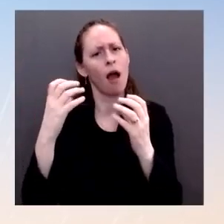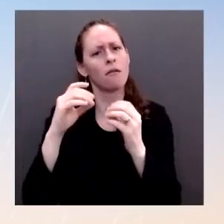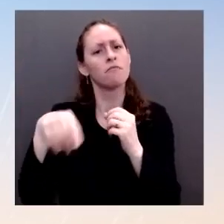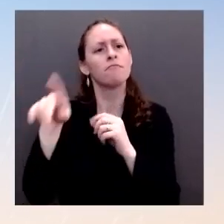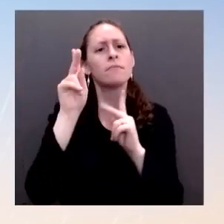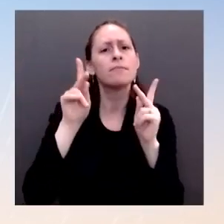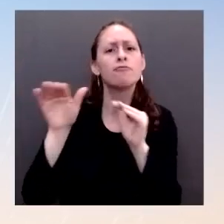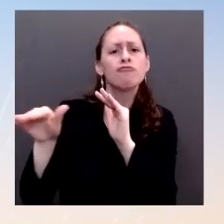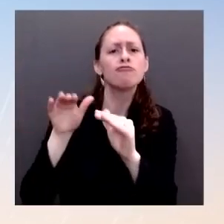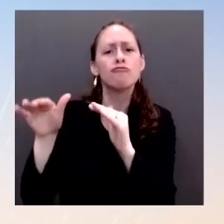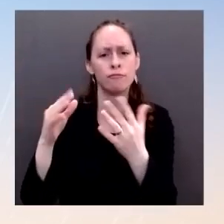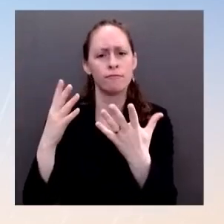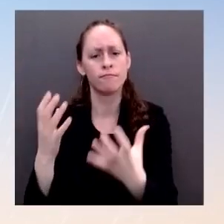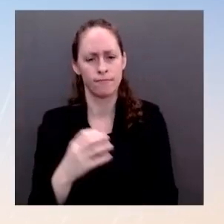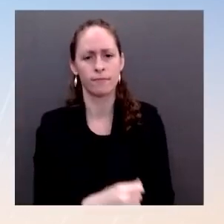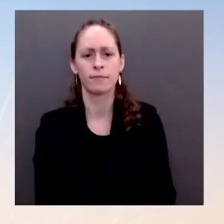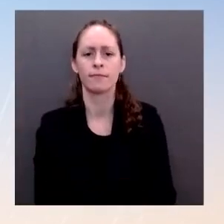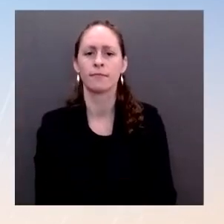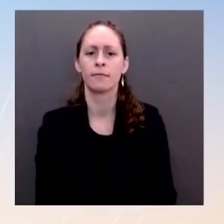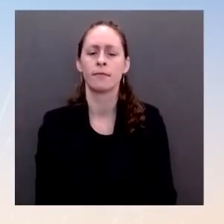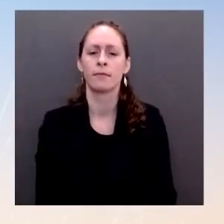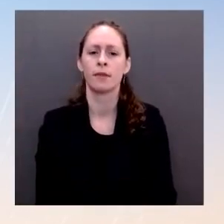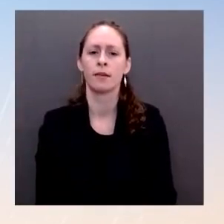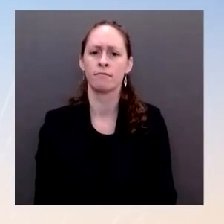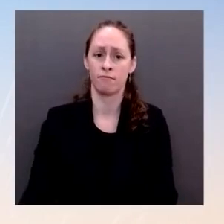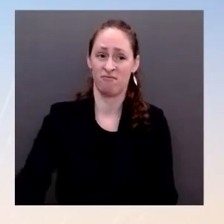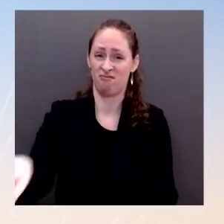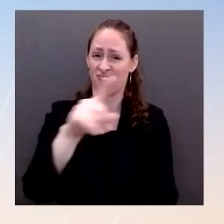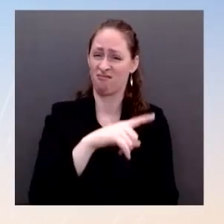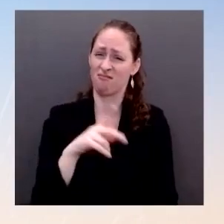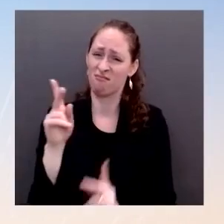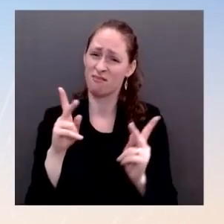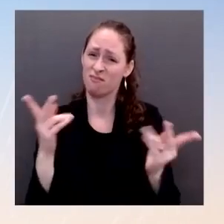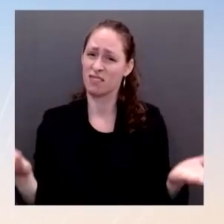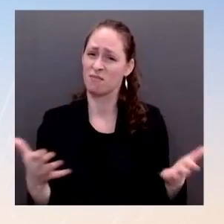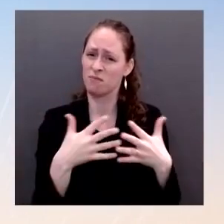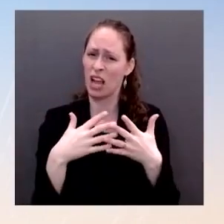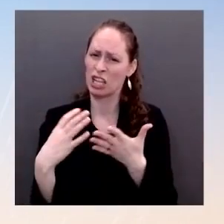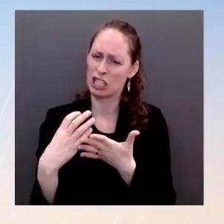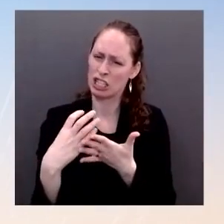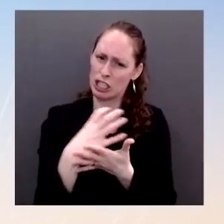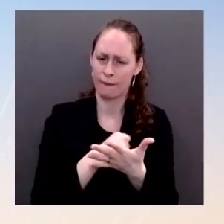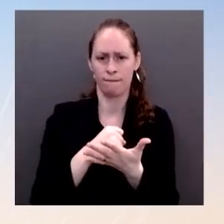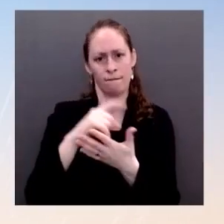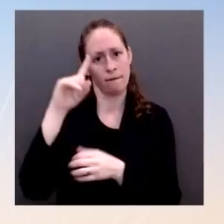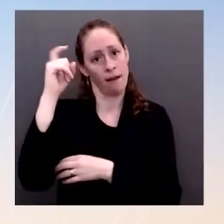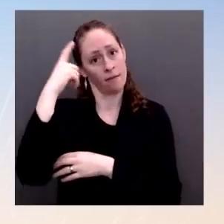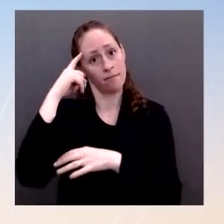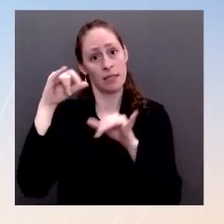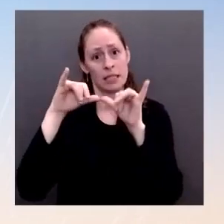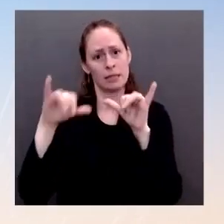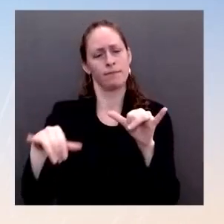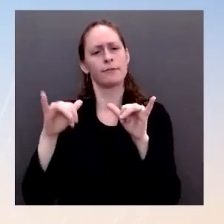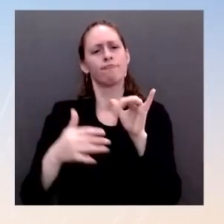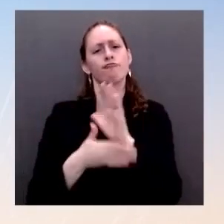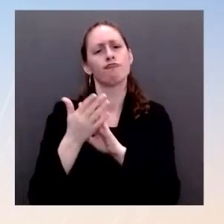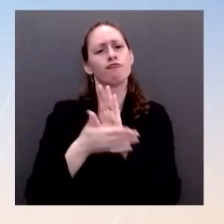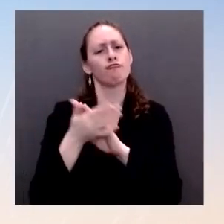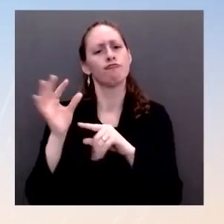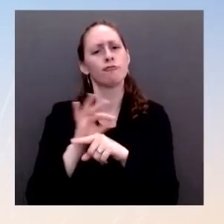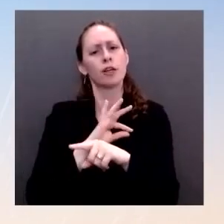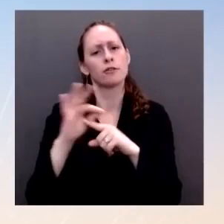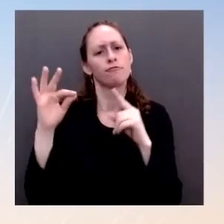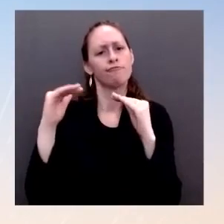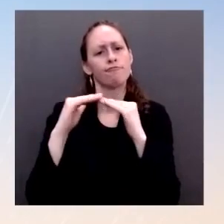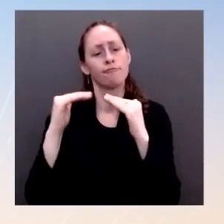and accountable government that meets the needs of its people. So we would call on Congress to act now to give the IRS the funding it needs to meet its goal.